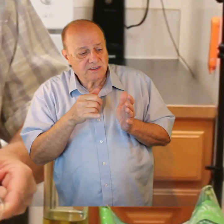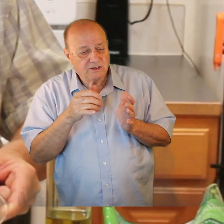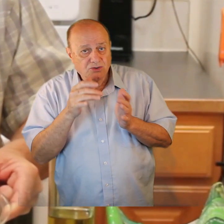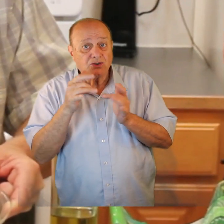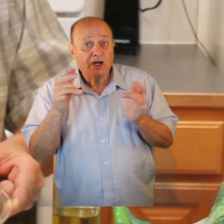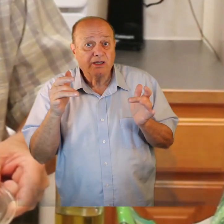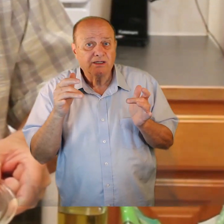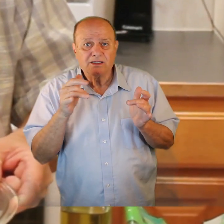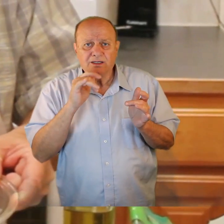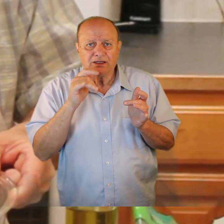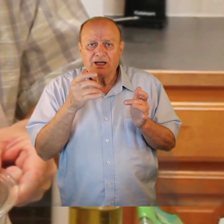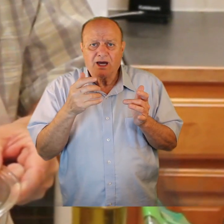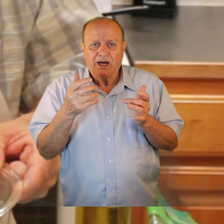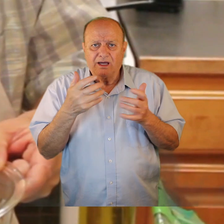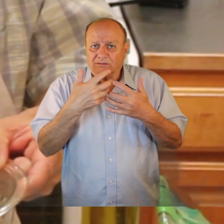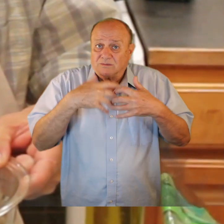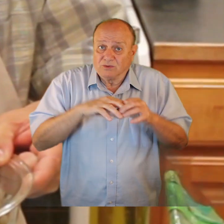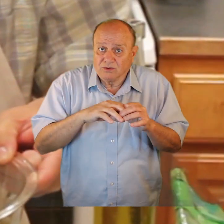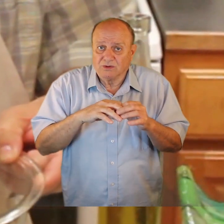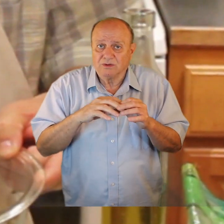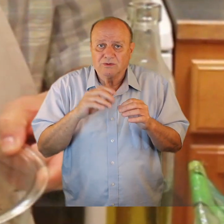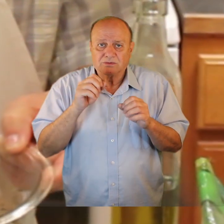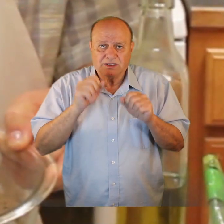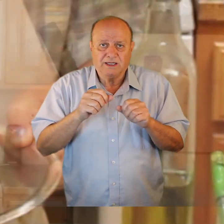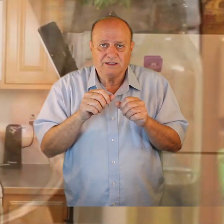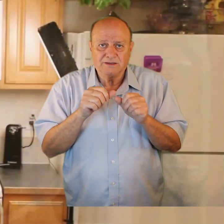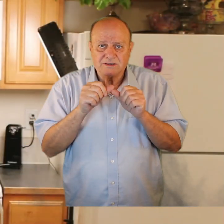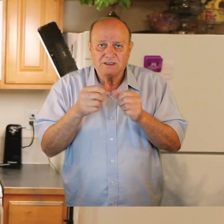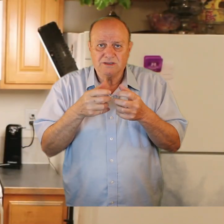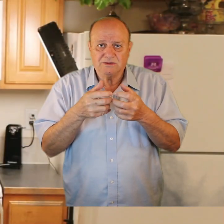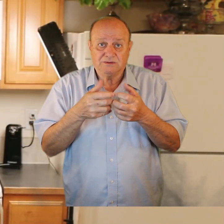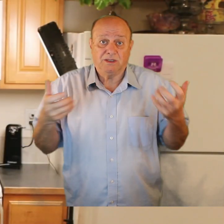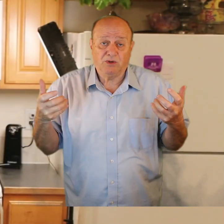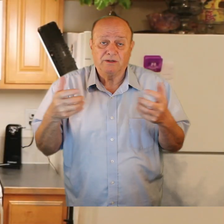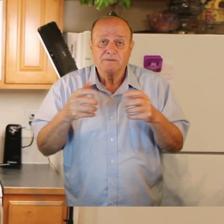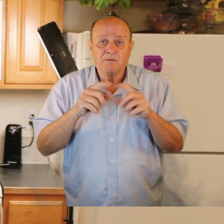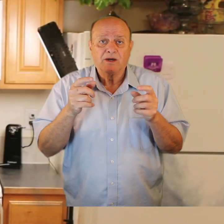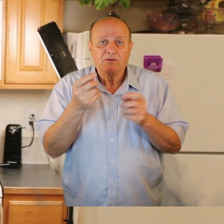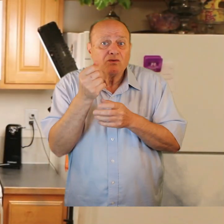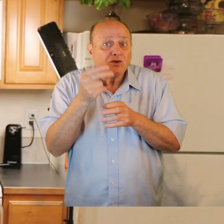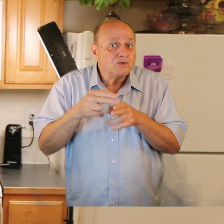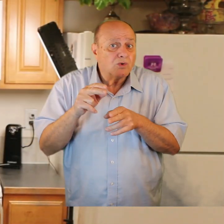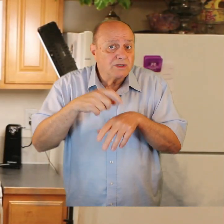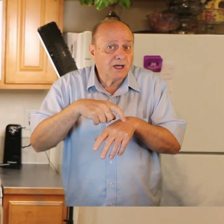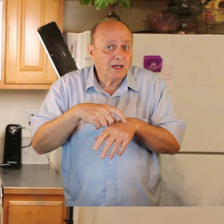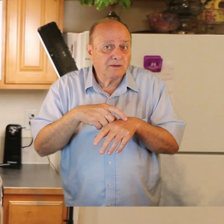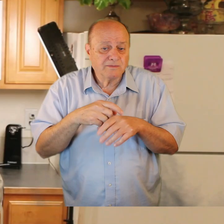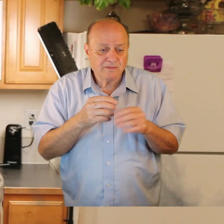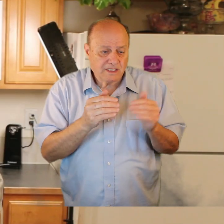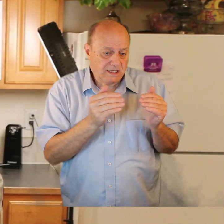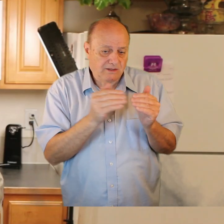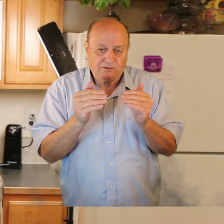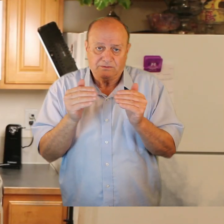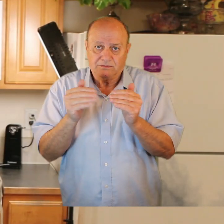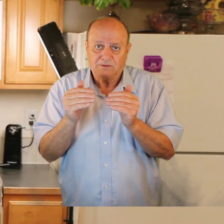It's not emulsified. It will still separate. But for a moment, that oil and vinegar is equal. And so